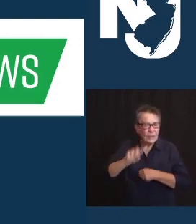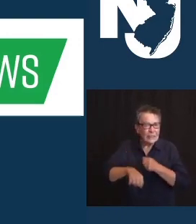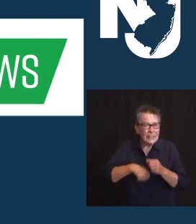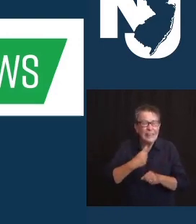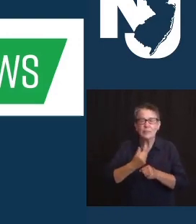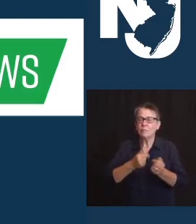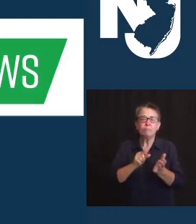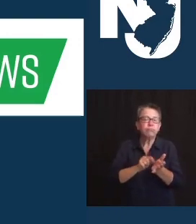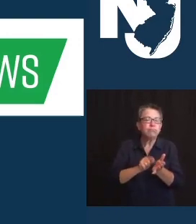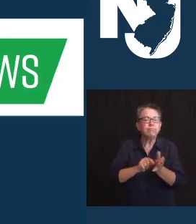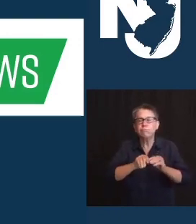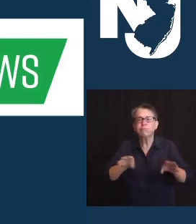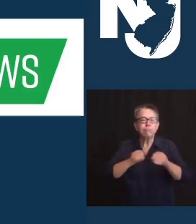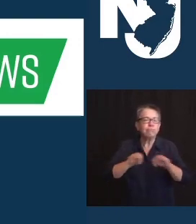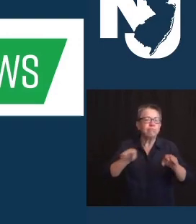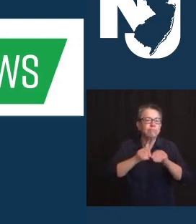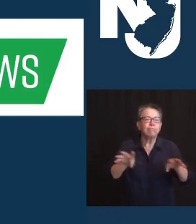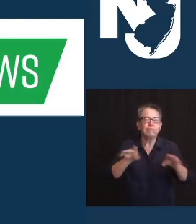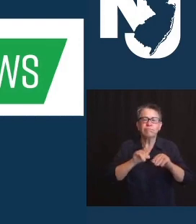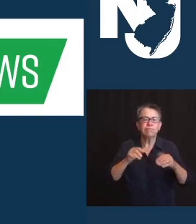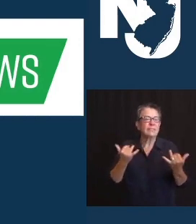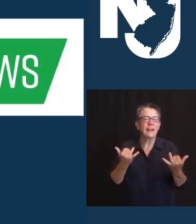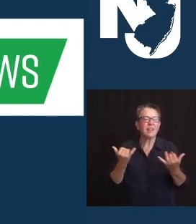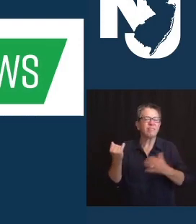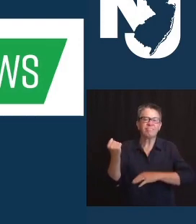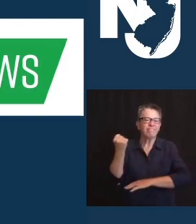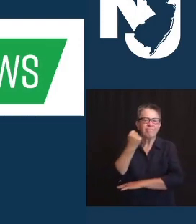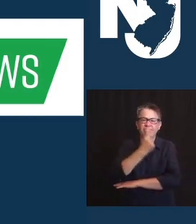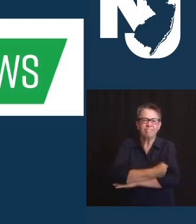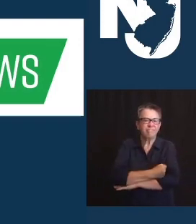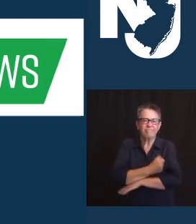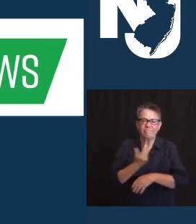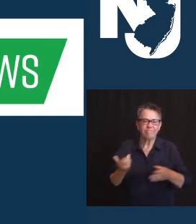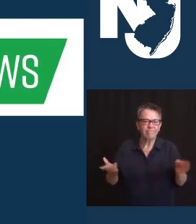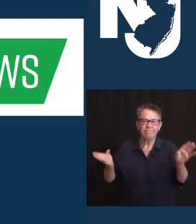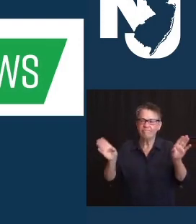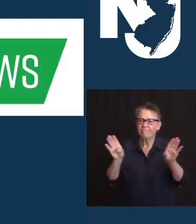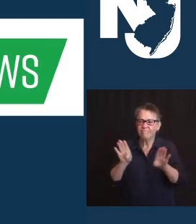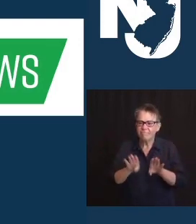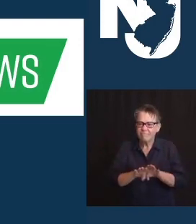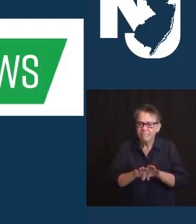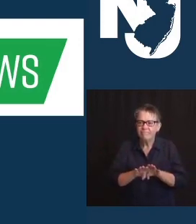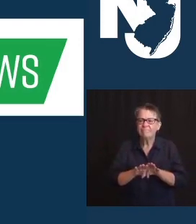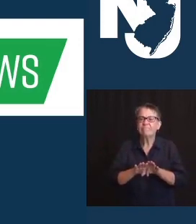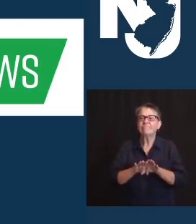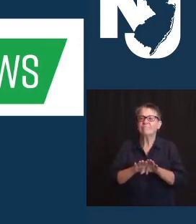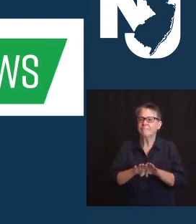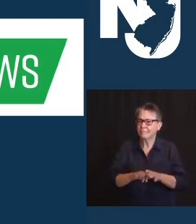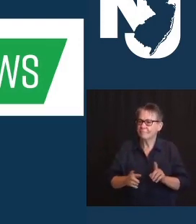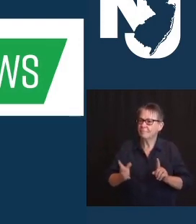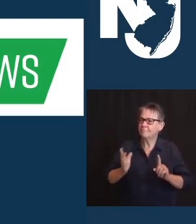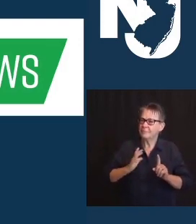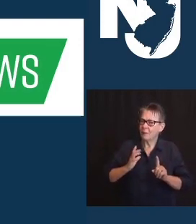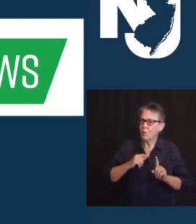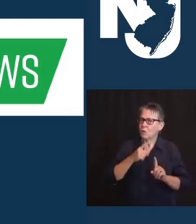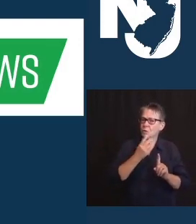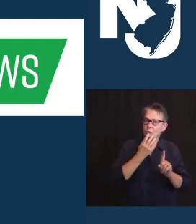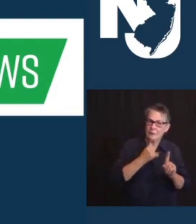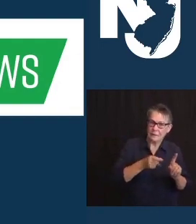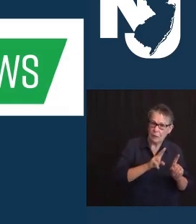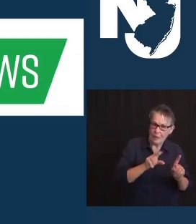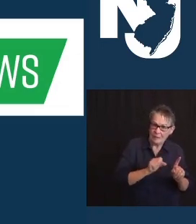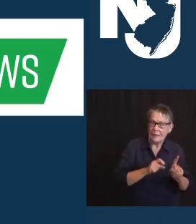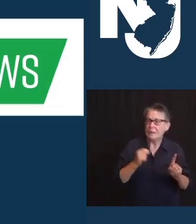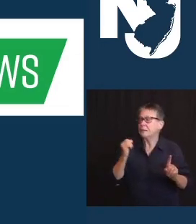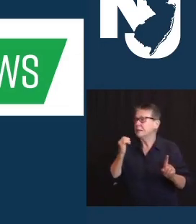on the one hand and the state of Israel on the other. And I want to give a shout out to our friend Ambassador Danny Dayan. His last day as